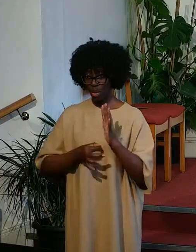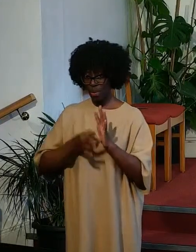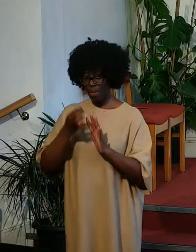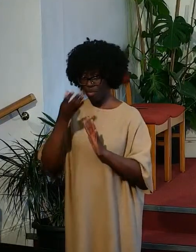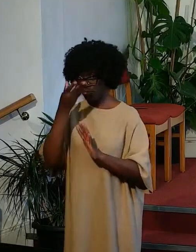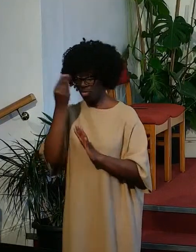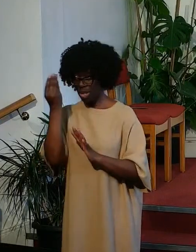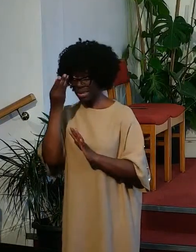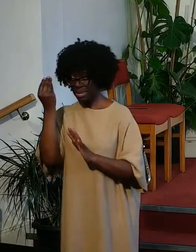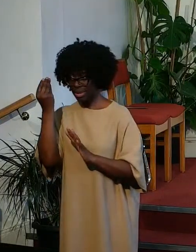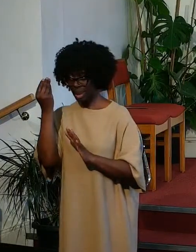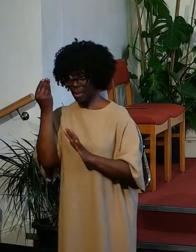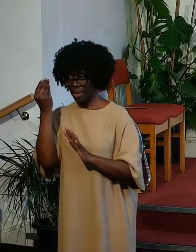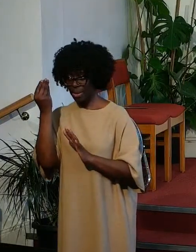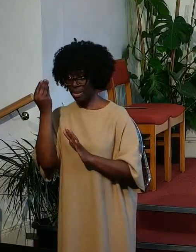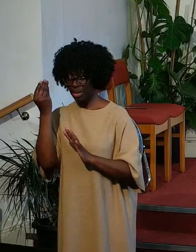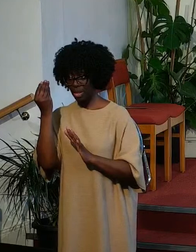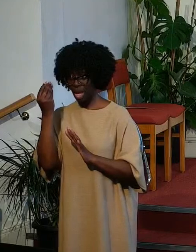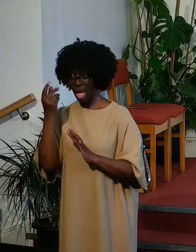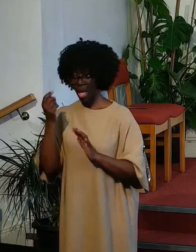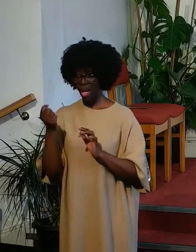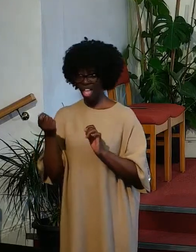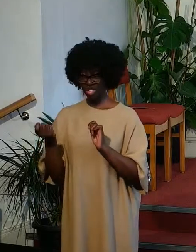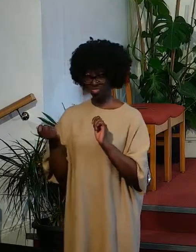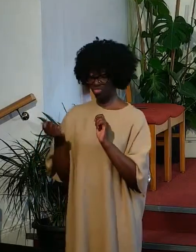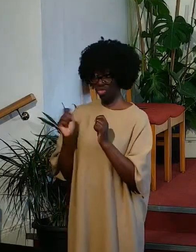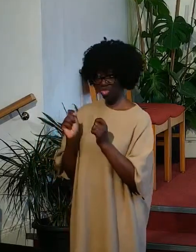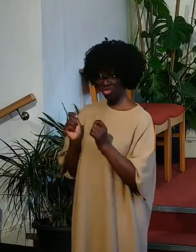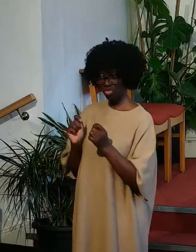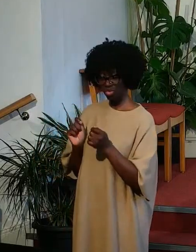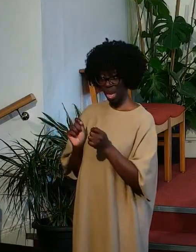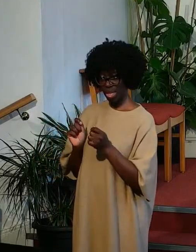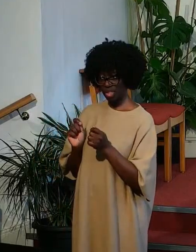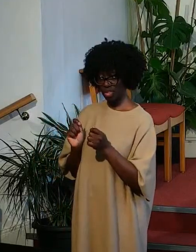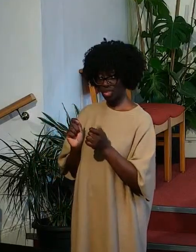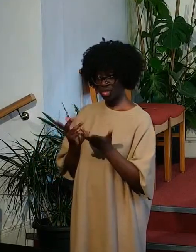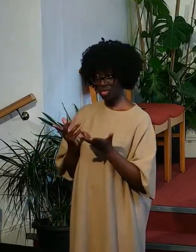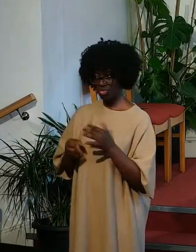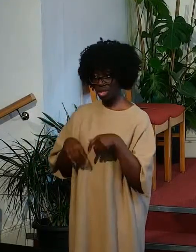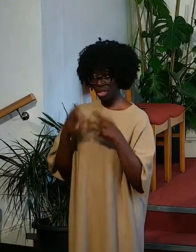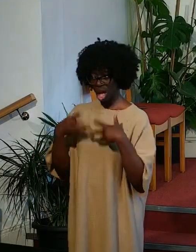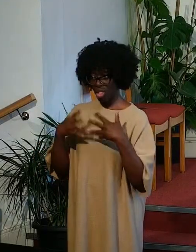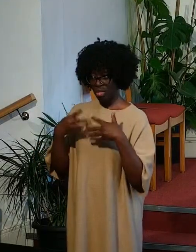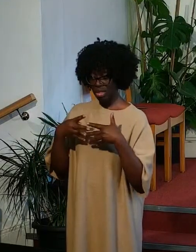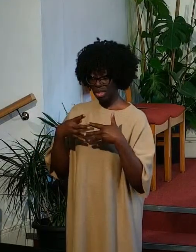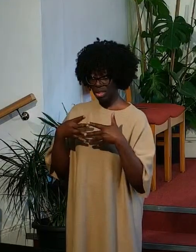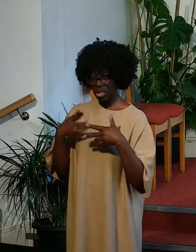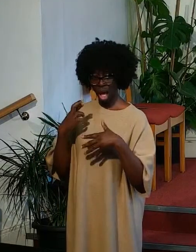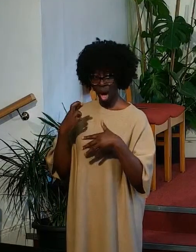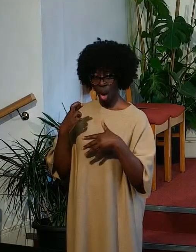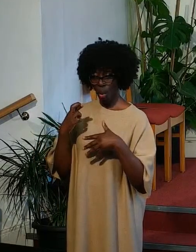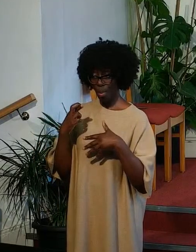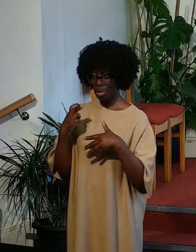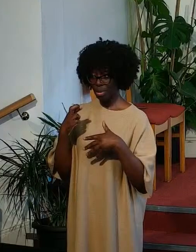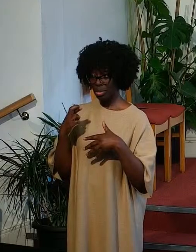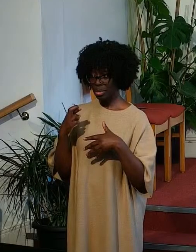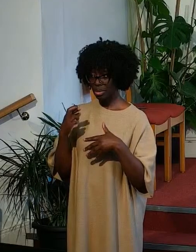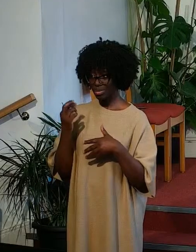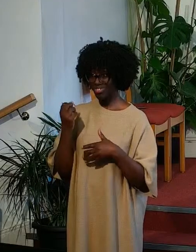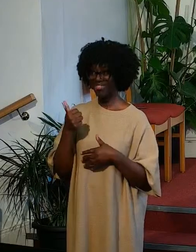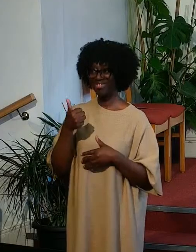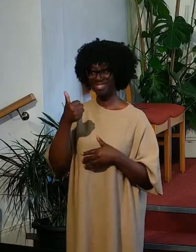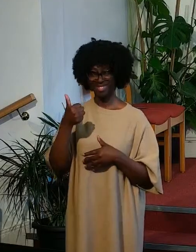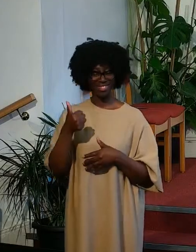that is possible to reverse or mitigate and prevent Alzheimer's. I hope that makes sense.